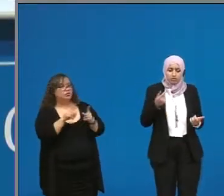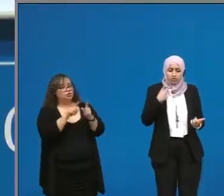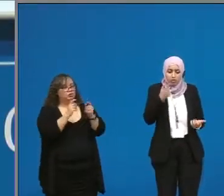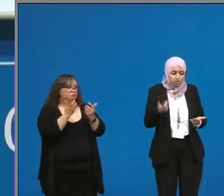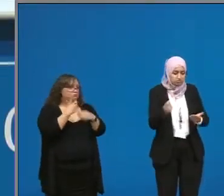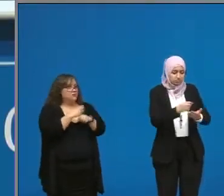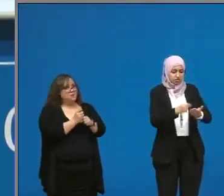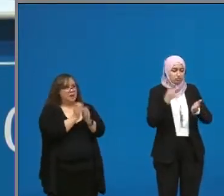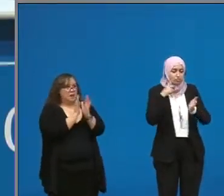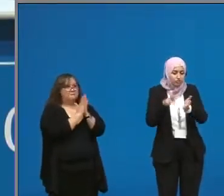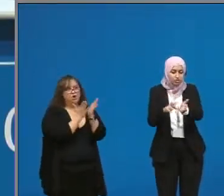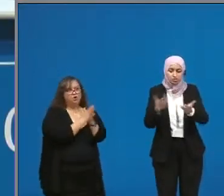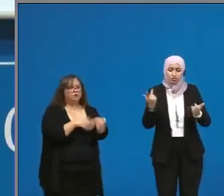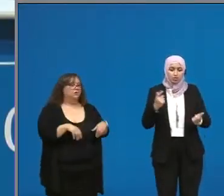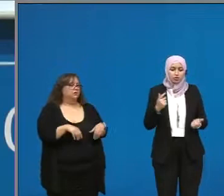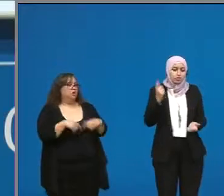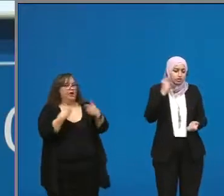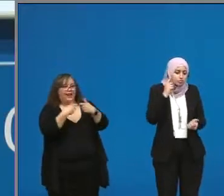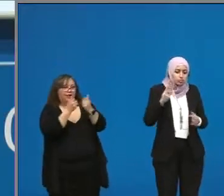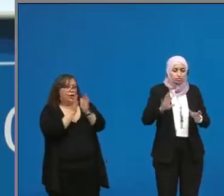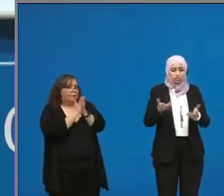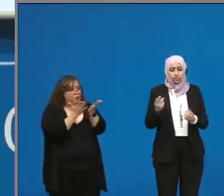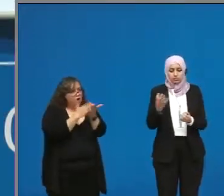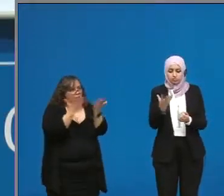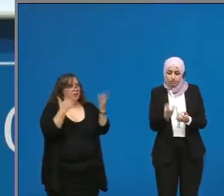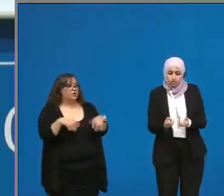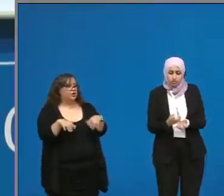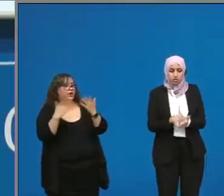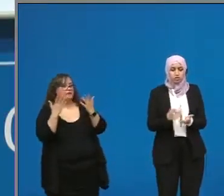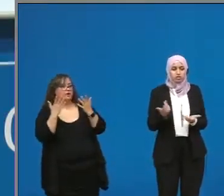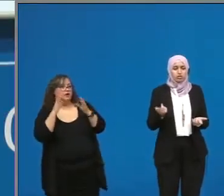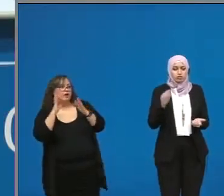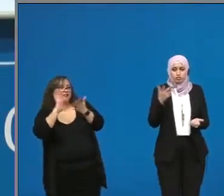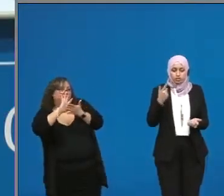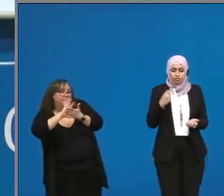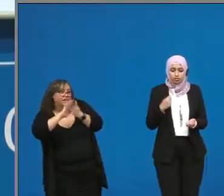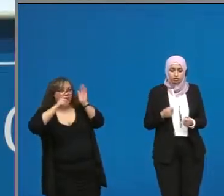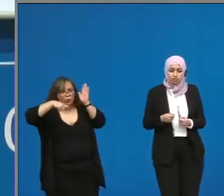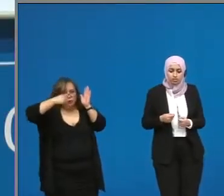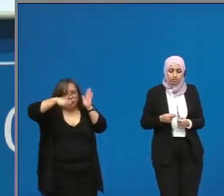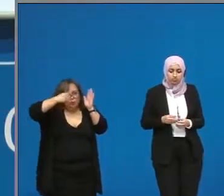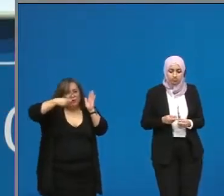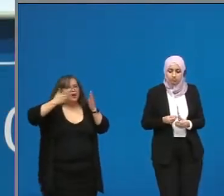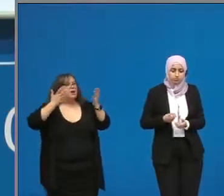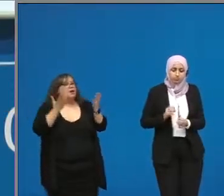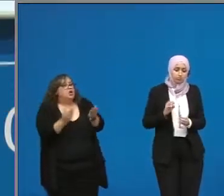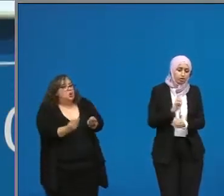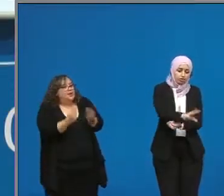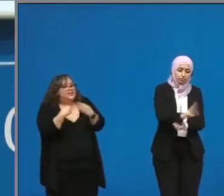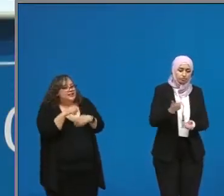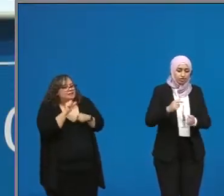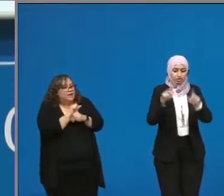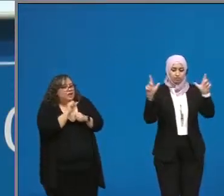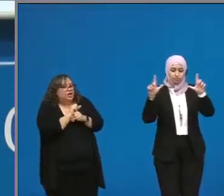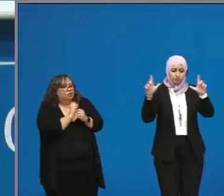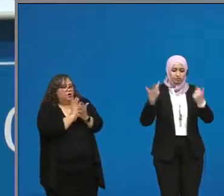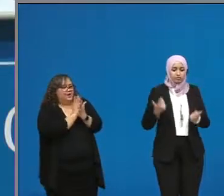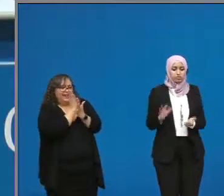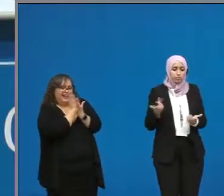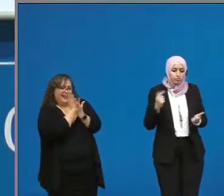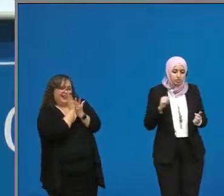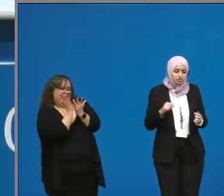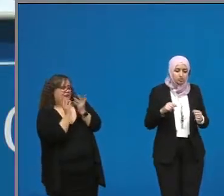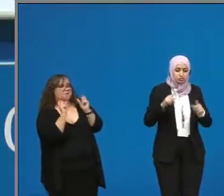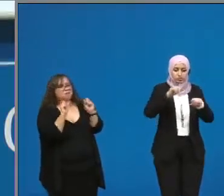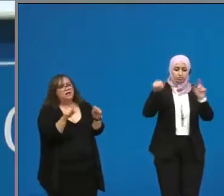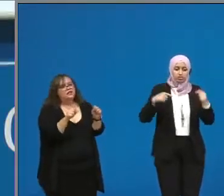create an ebook. You can give me a visual representation. You can make me a video. We have to provide multiple ways, because if we provide multiple